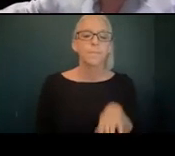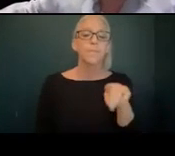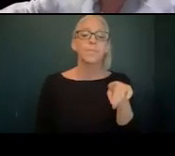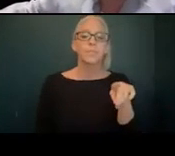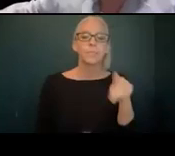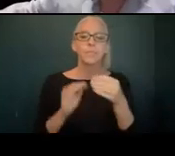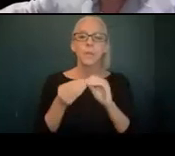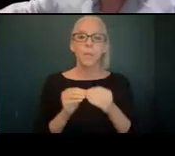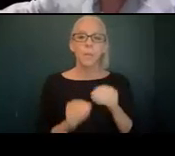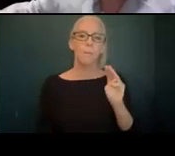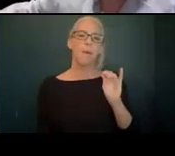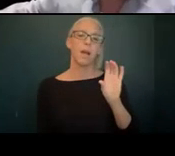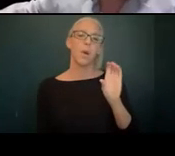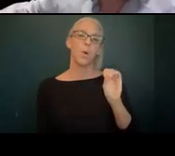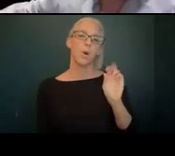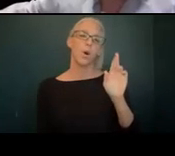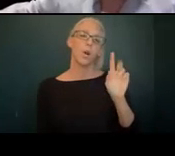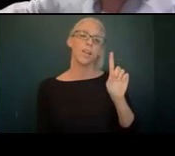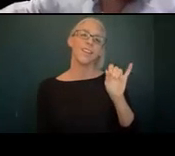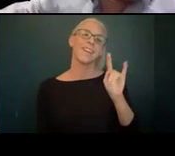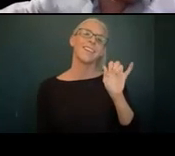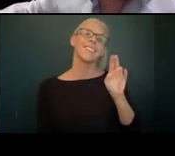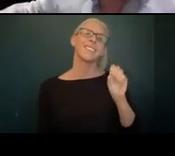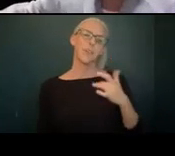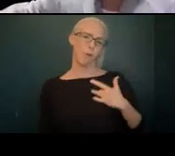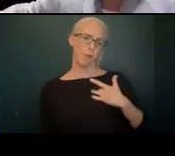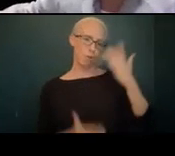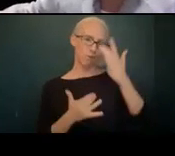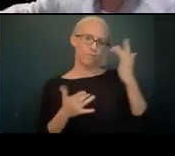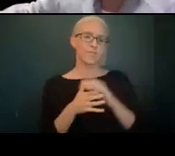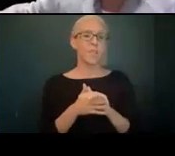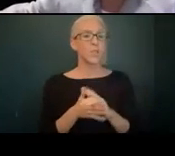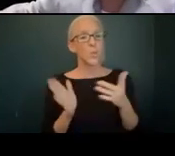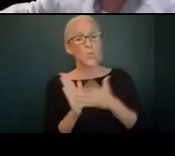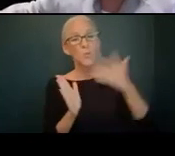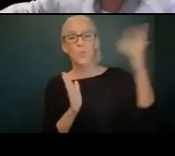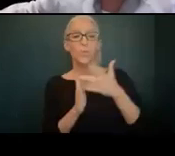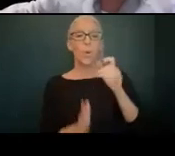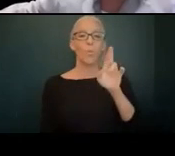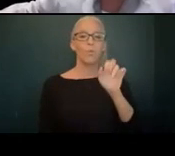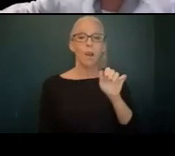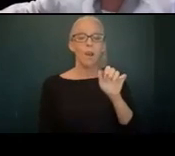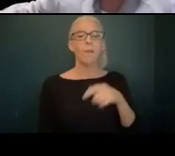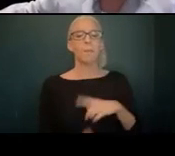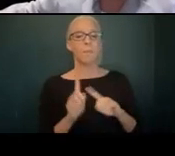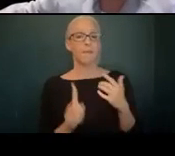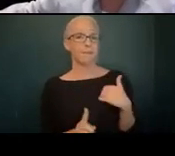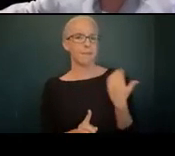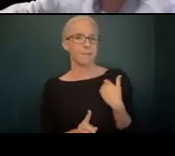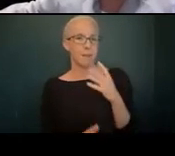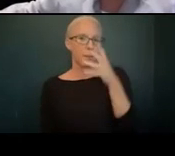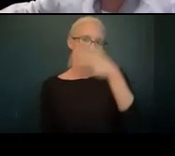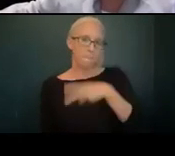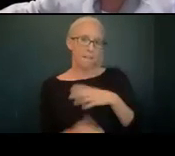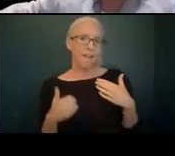for myocarditis. People who get vaccinated, it is extremely rare, mostly young men who get vaccinated with the